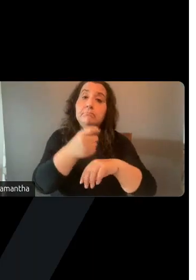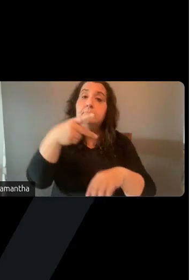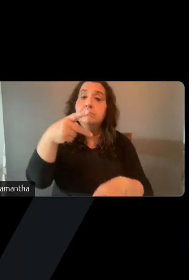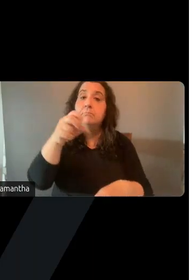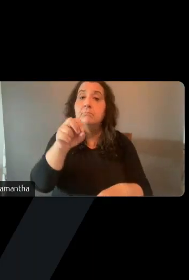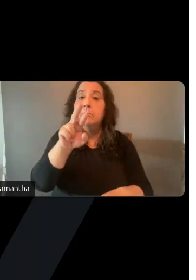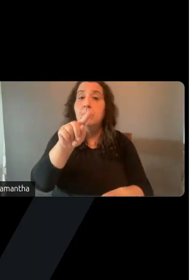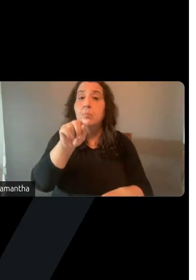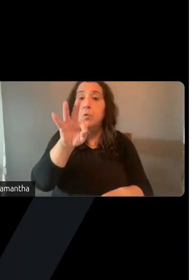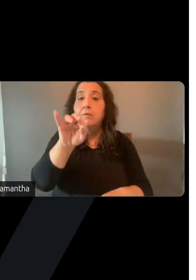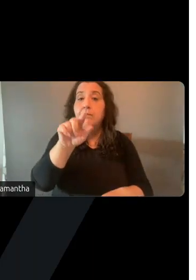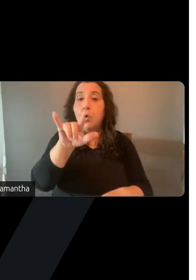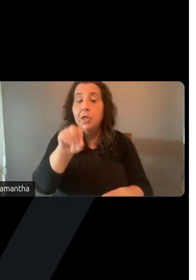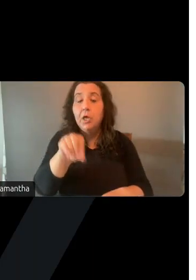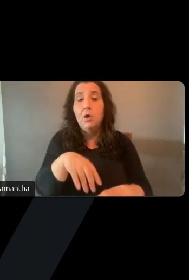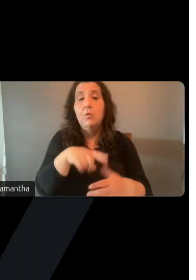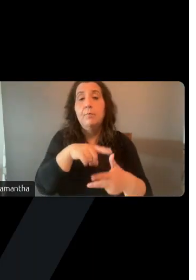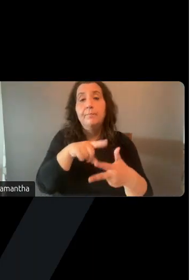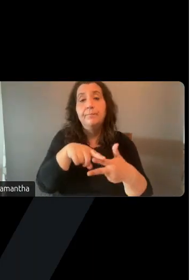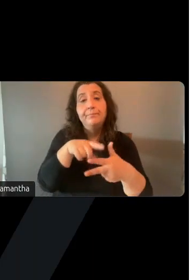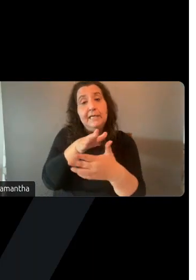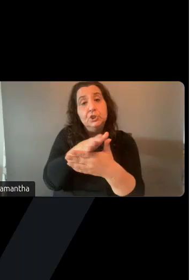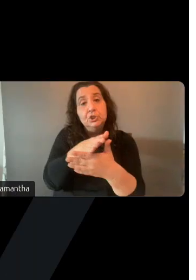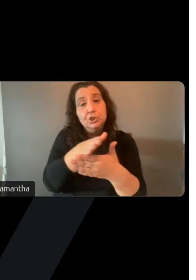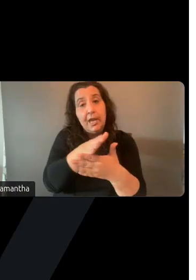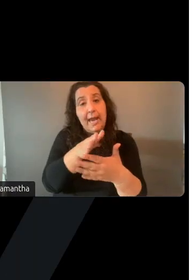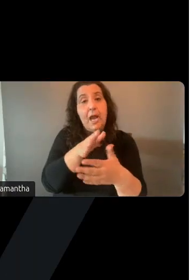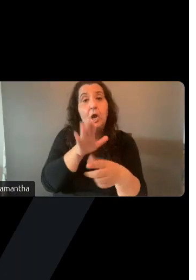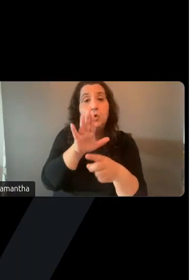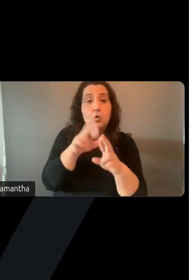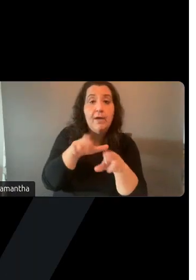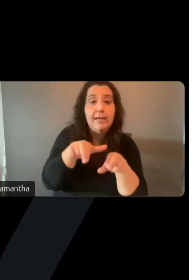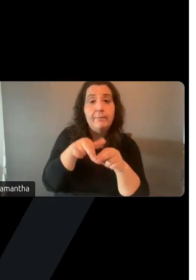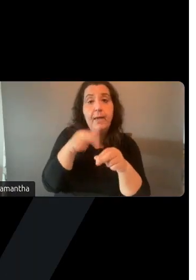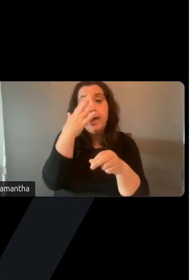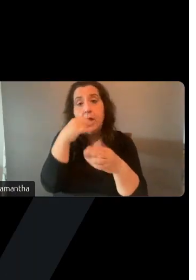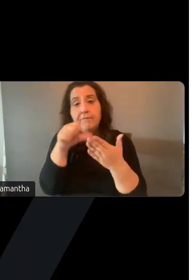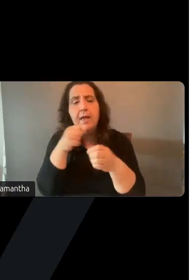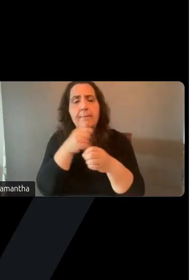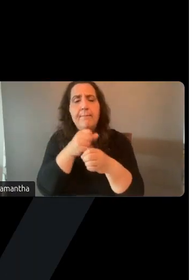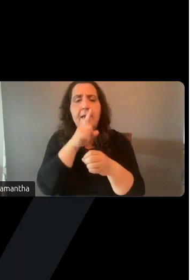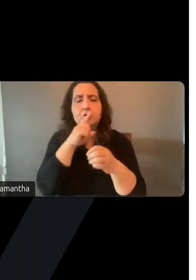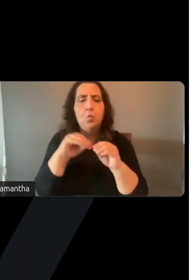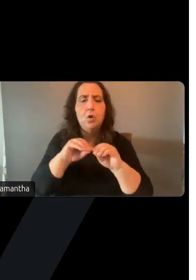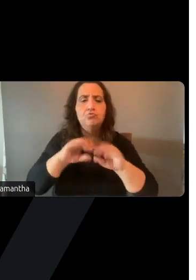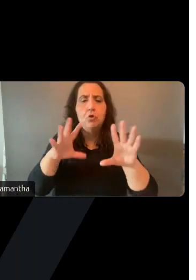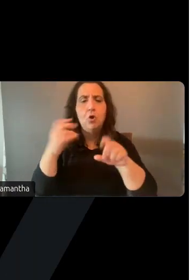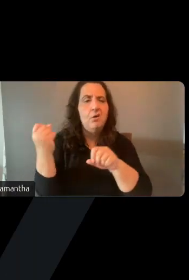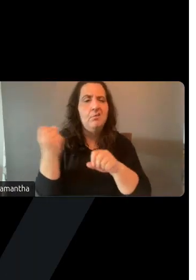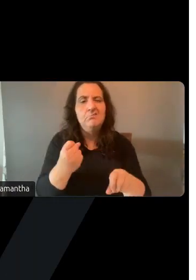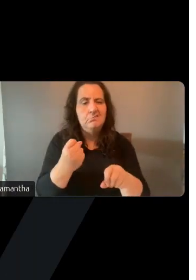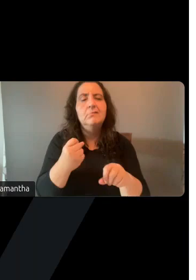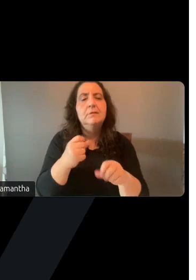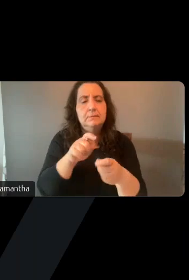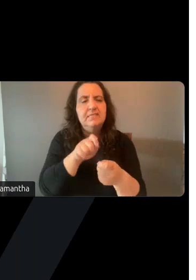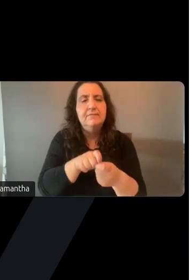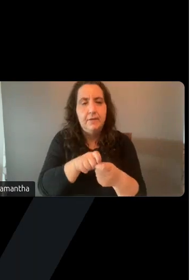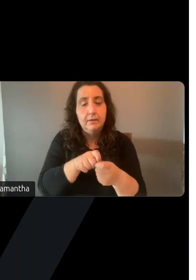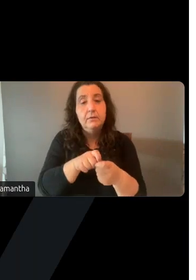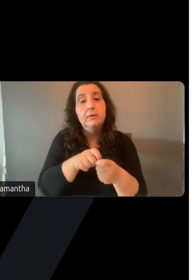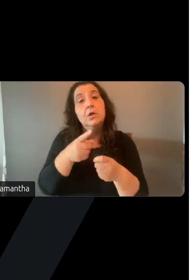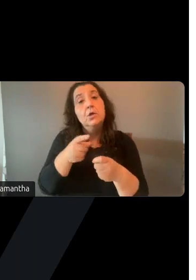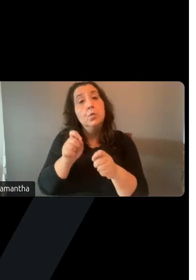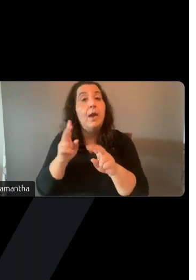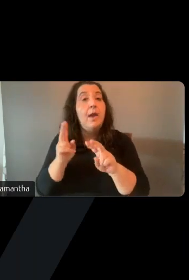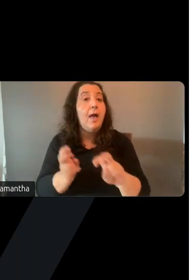letter and resume are strong, clear, and specific, and uploading a portfolio and or videos